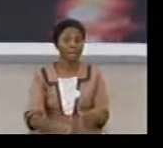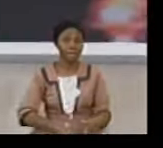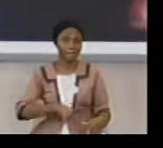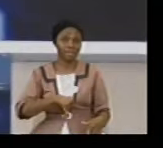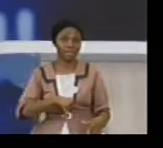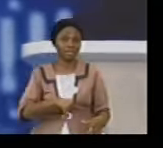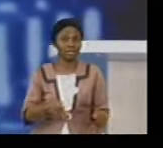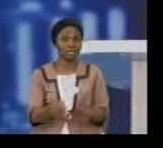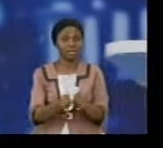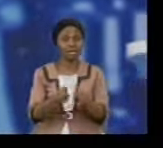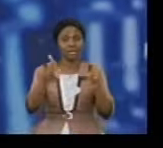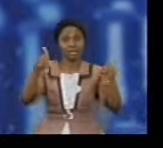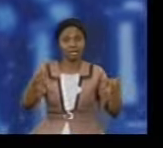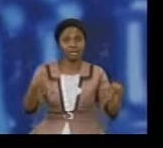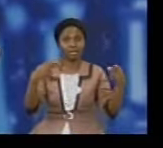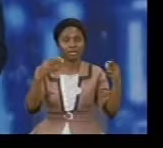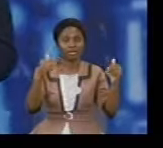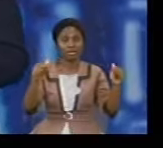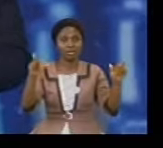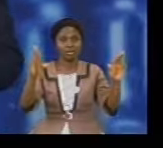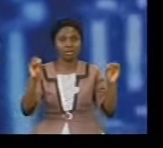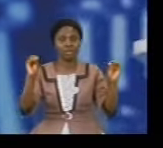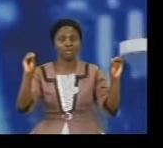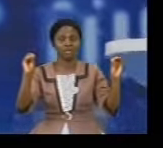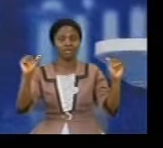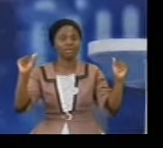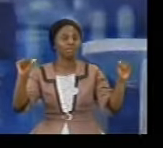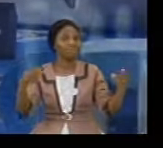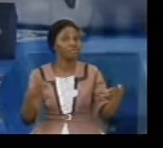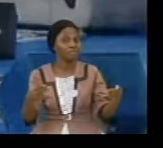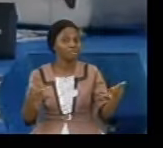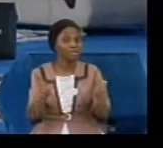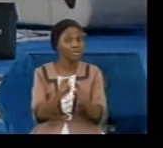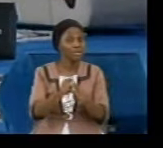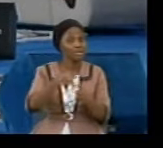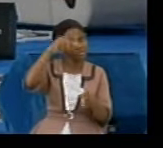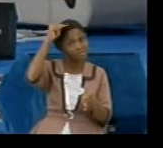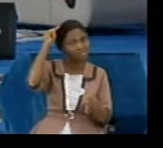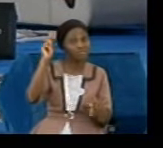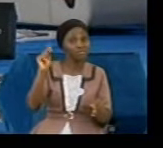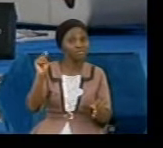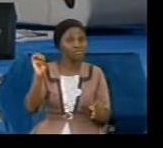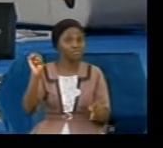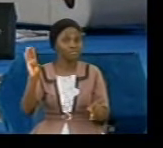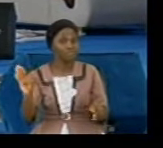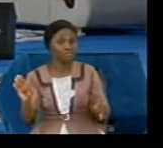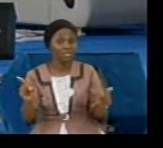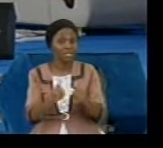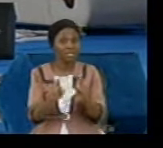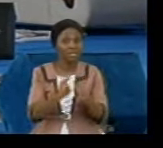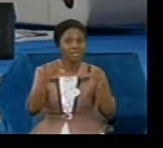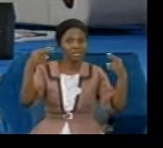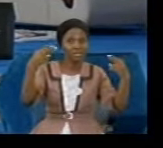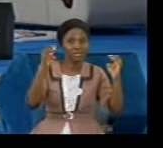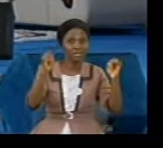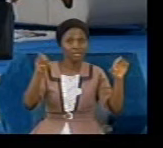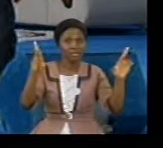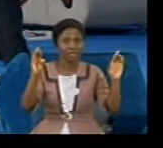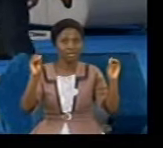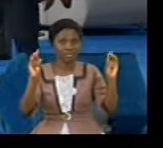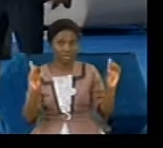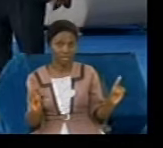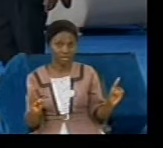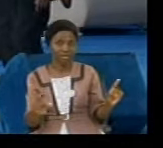Pharaoh, like Nebuchadnezzar, like Herod, and those that walk in